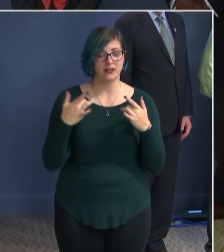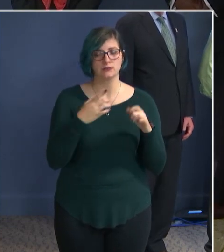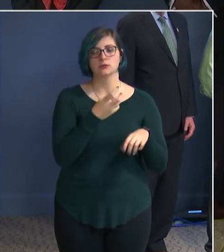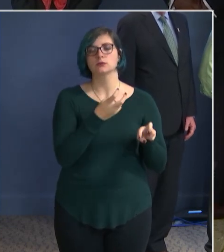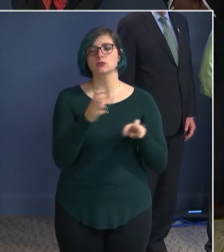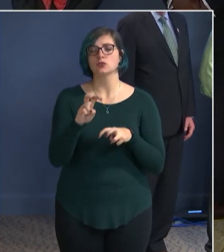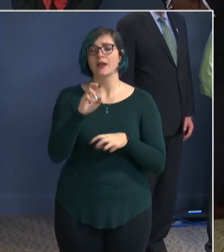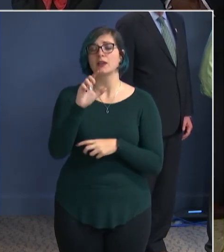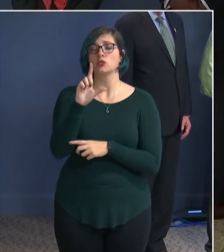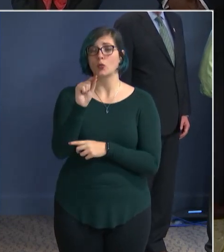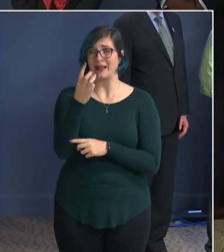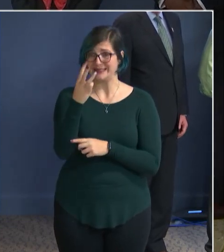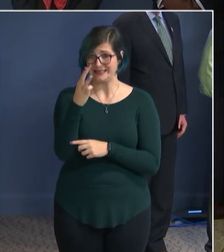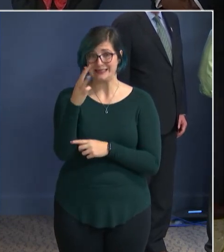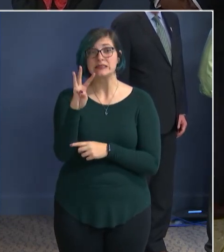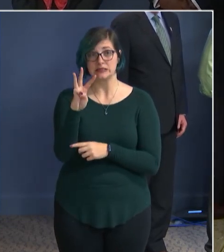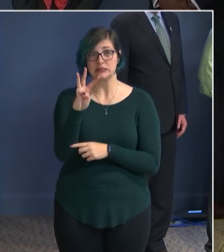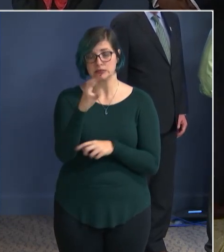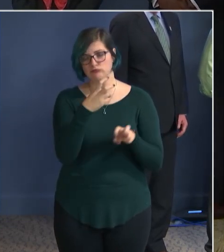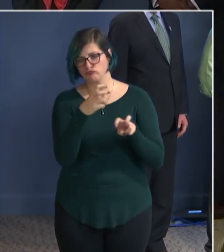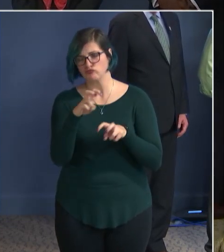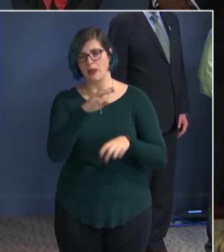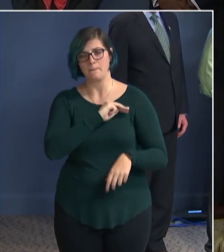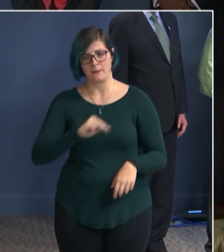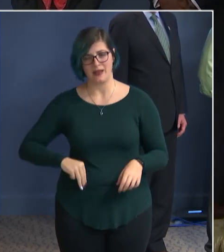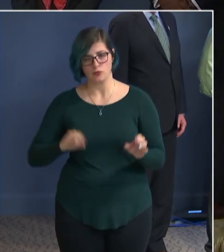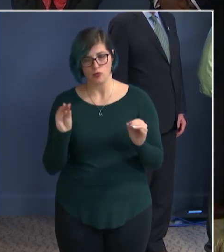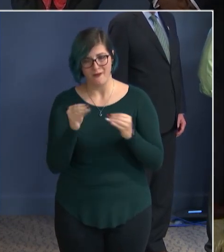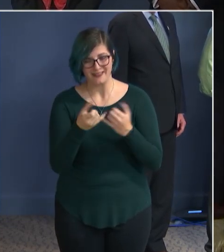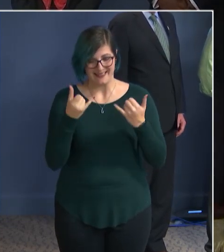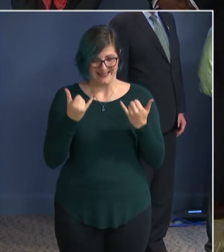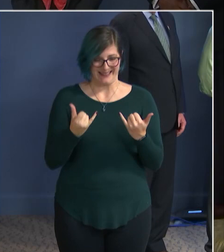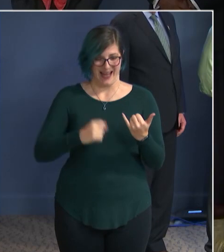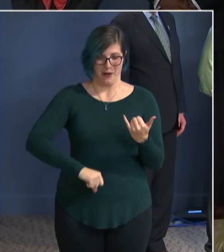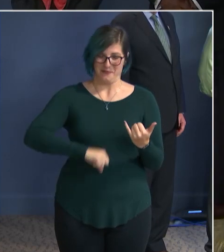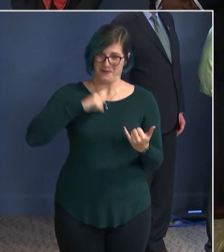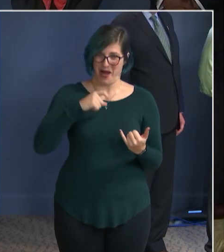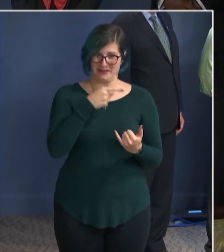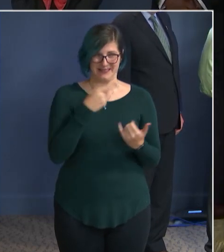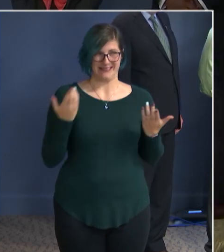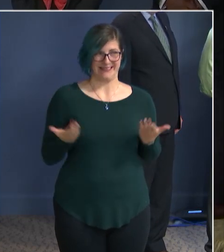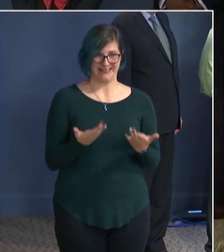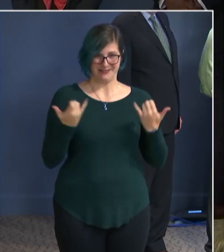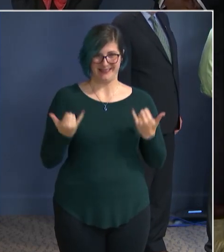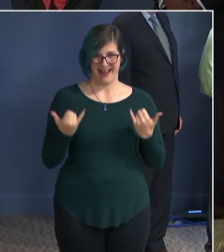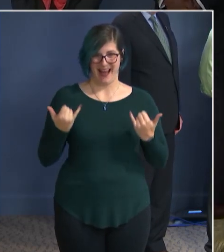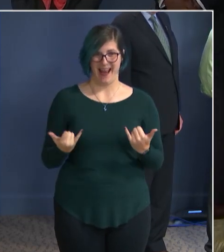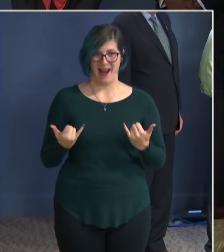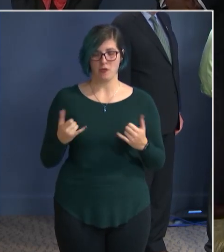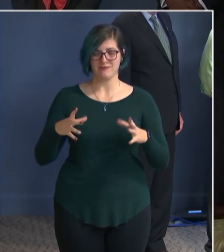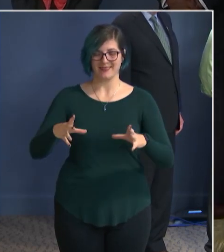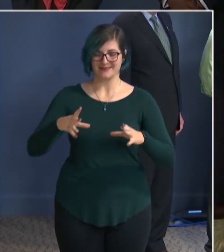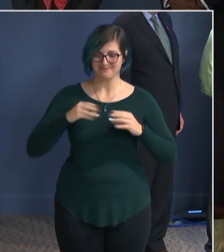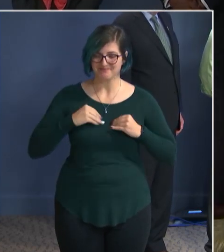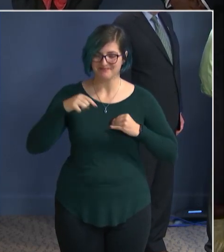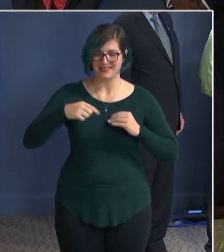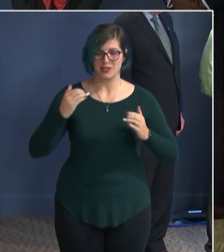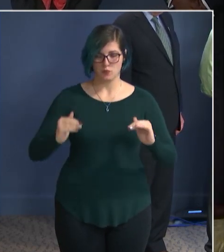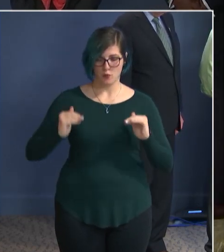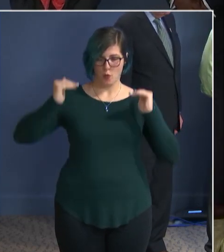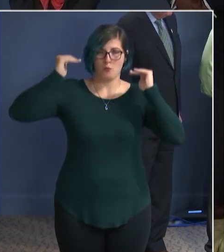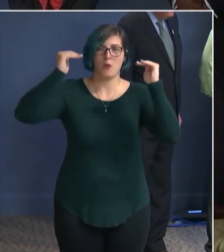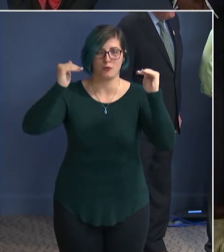2016, and today I'm proud that Susanna is on this side of the podium accepting this